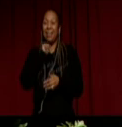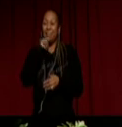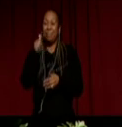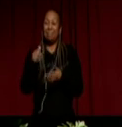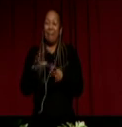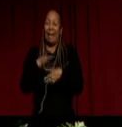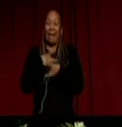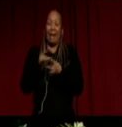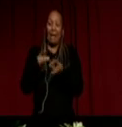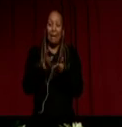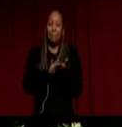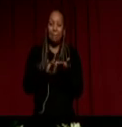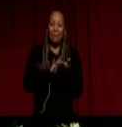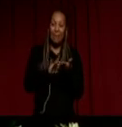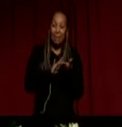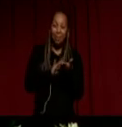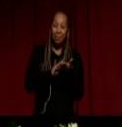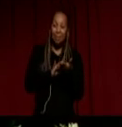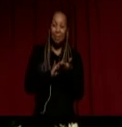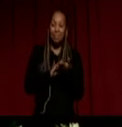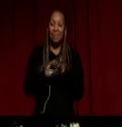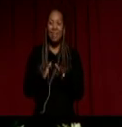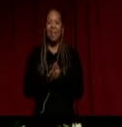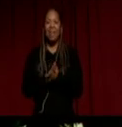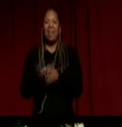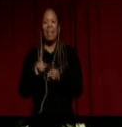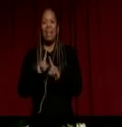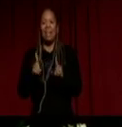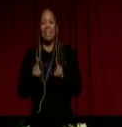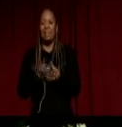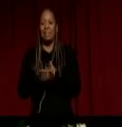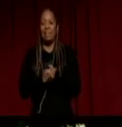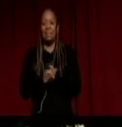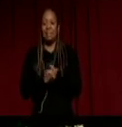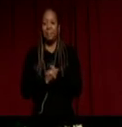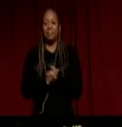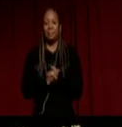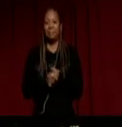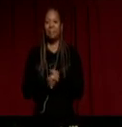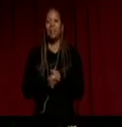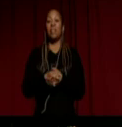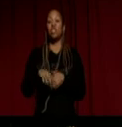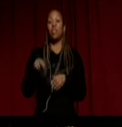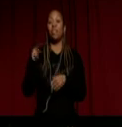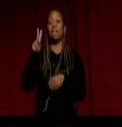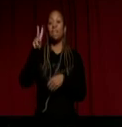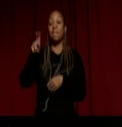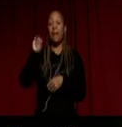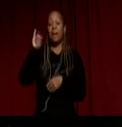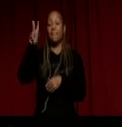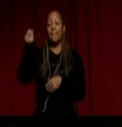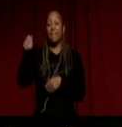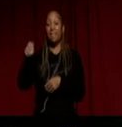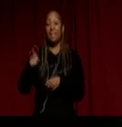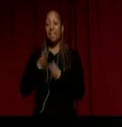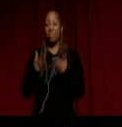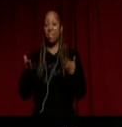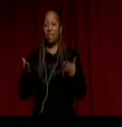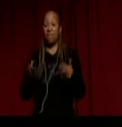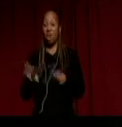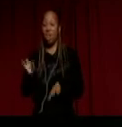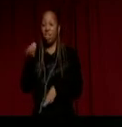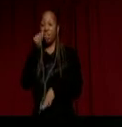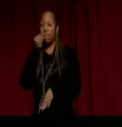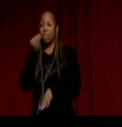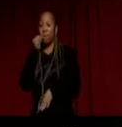supplements. Nobody made a better delivery system than God. And so the vitamins and nutrients that we need are in the